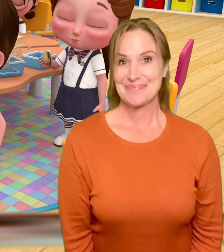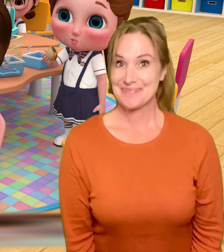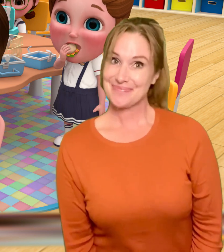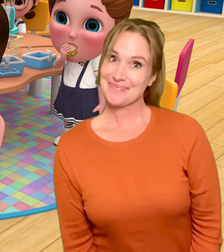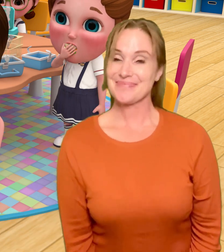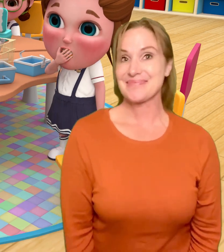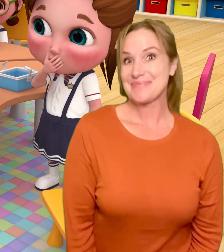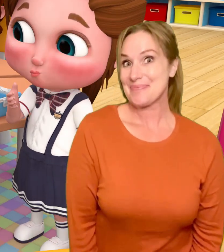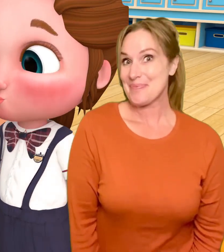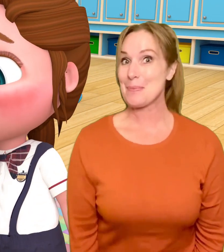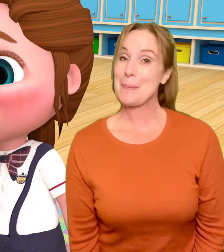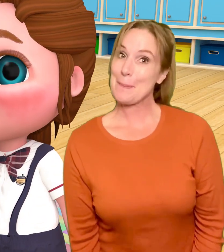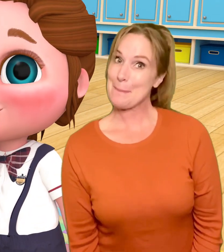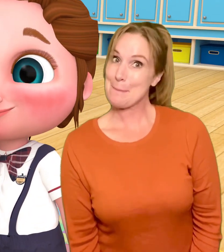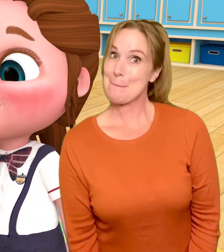ends.